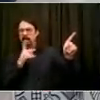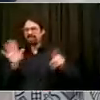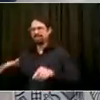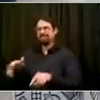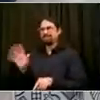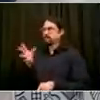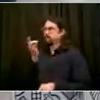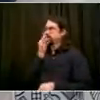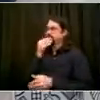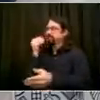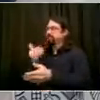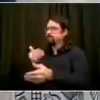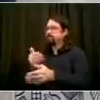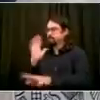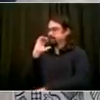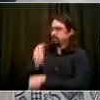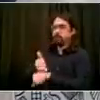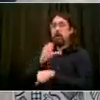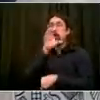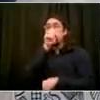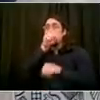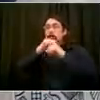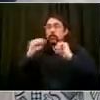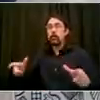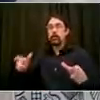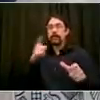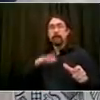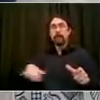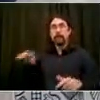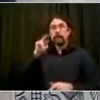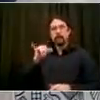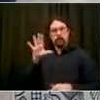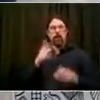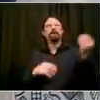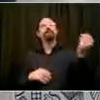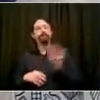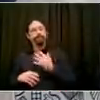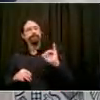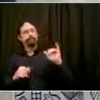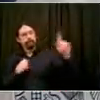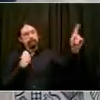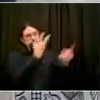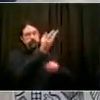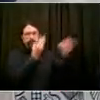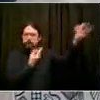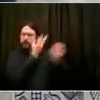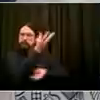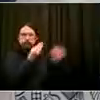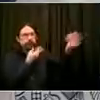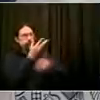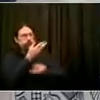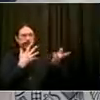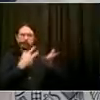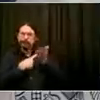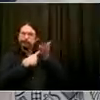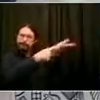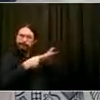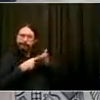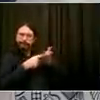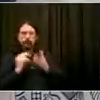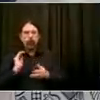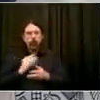needed to prepare accordingly. And we talked about the interplay of that reality with the school's reality, just what I was talking about earlier, that hopefully that's going to